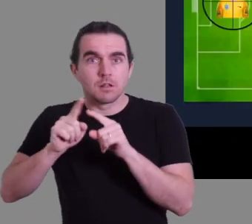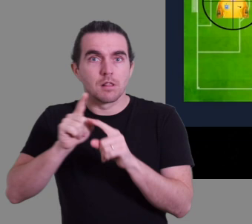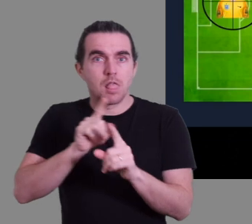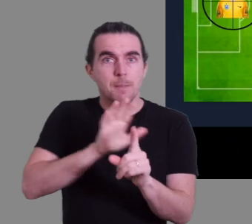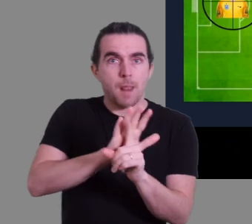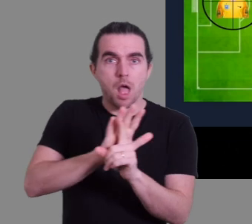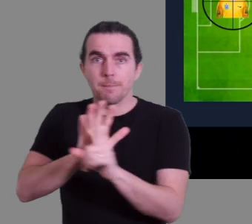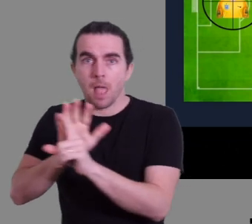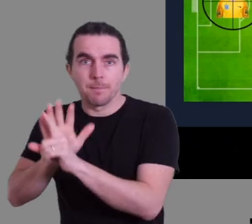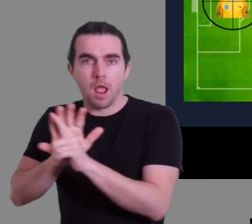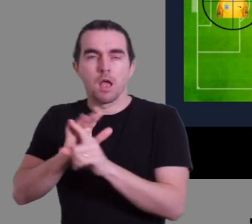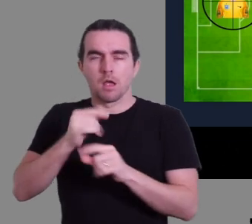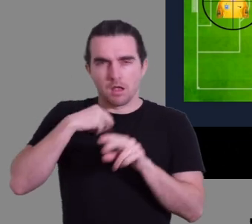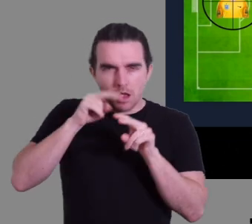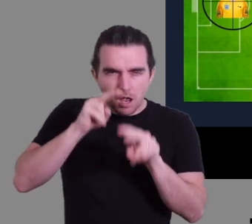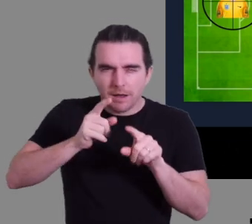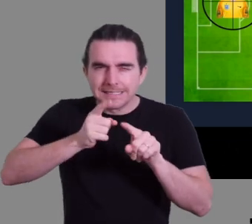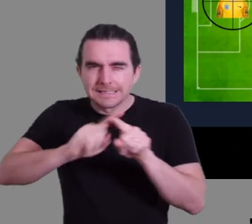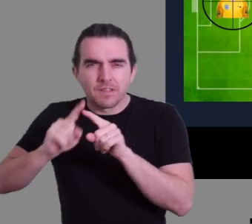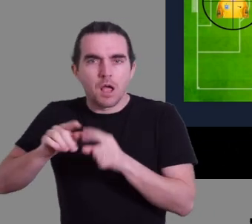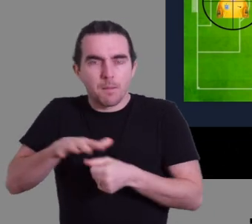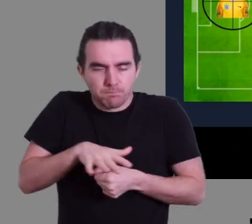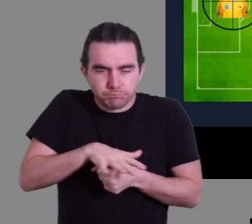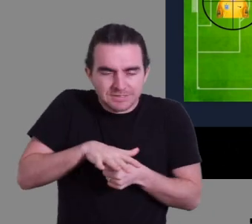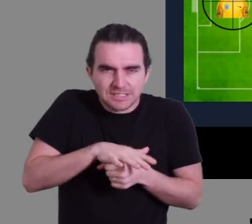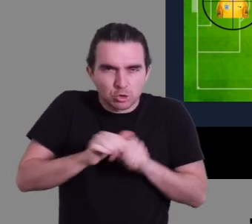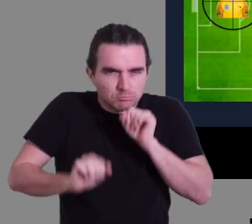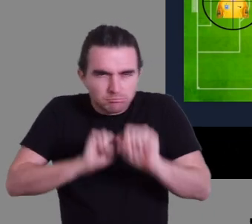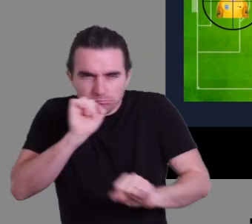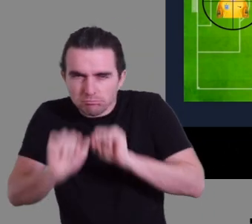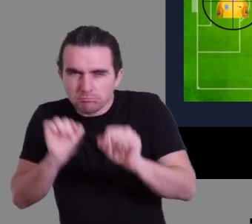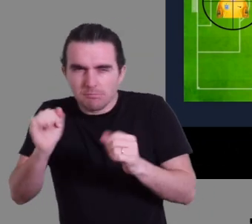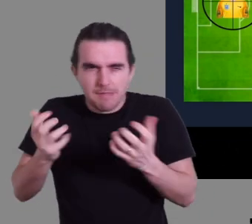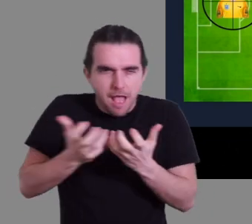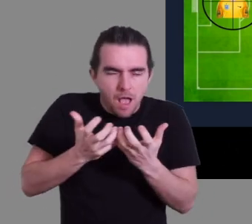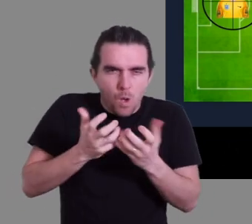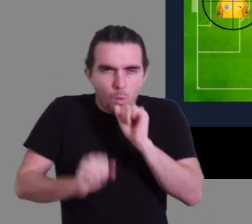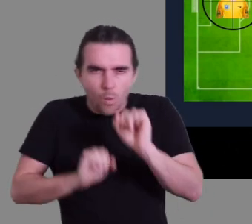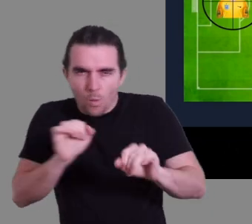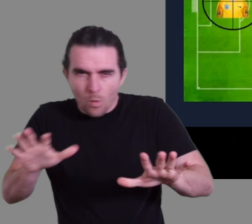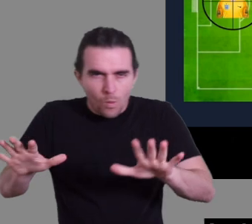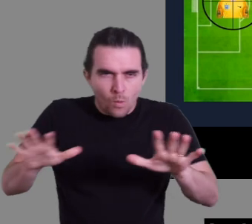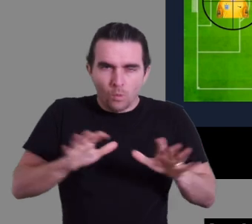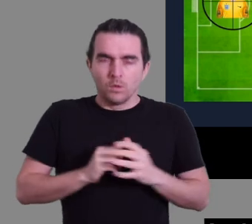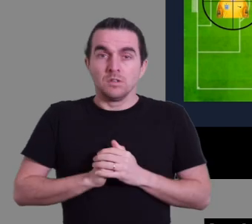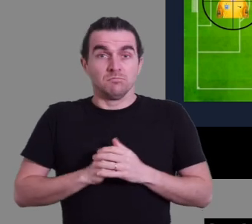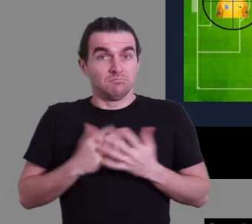we go through, we try to look at position specific, and